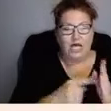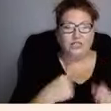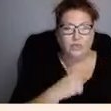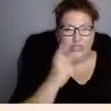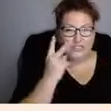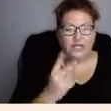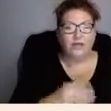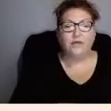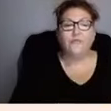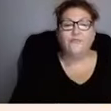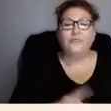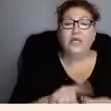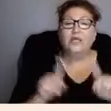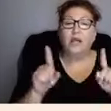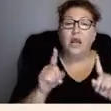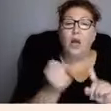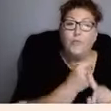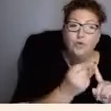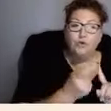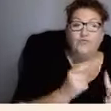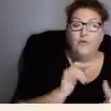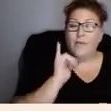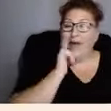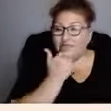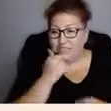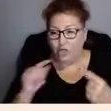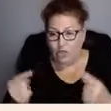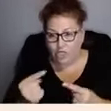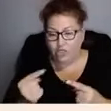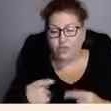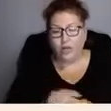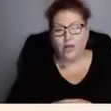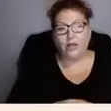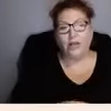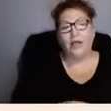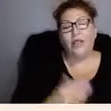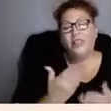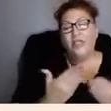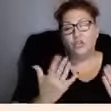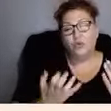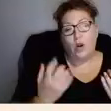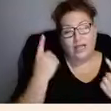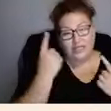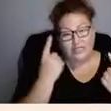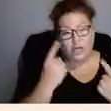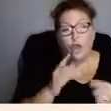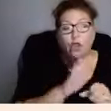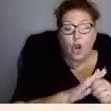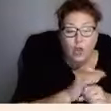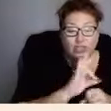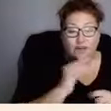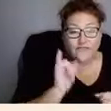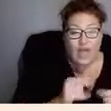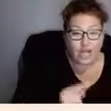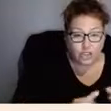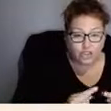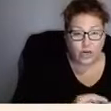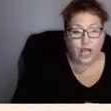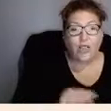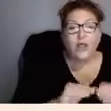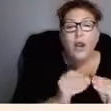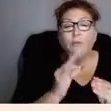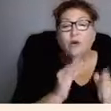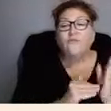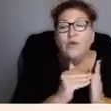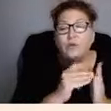Distinguishing abuse from accidental injury. Things you might want to consider: the location of the injury, the number and frequency of the